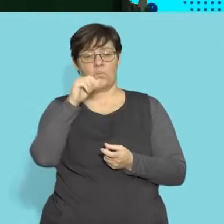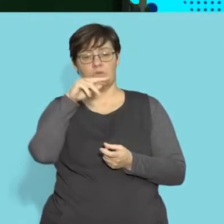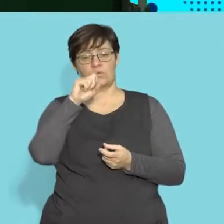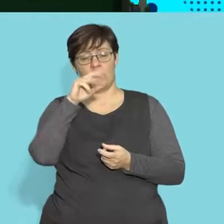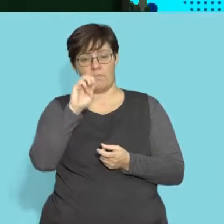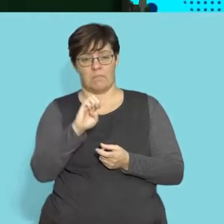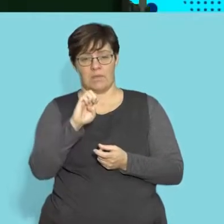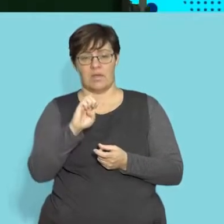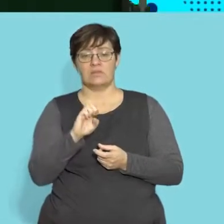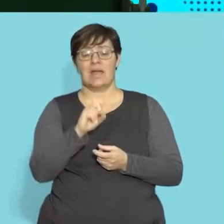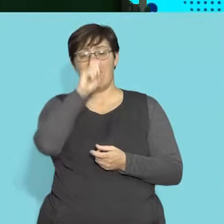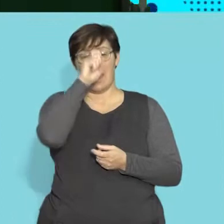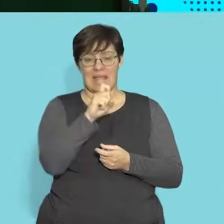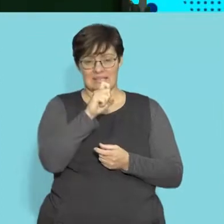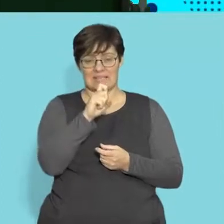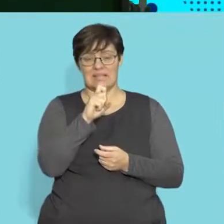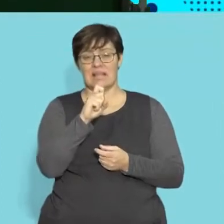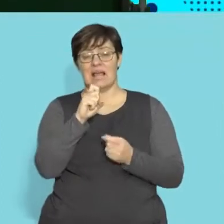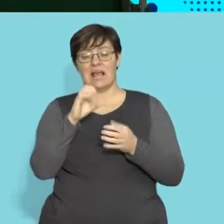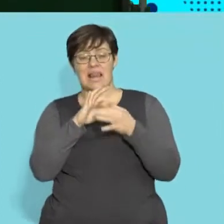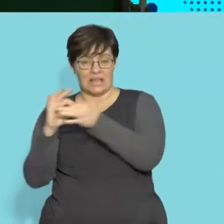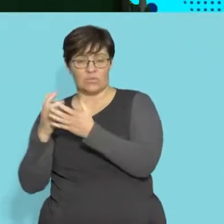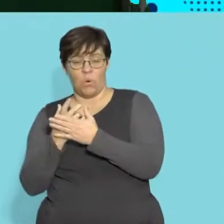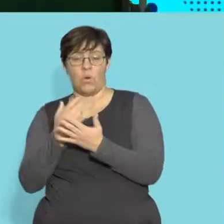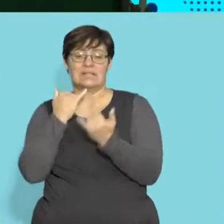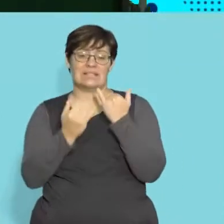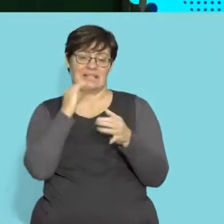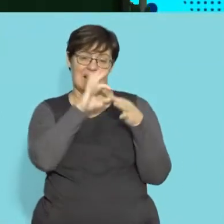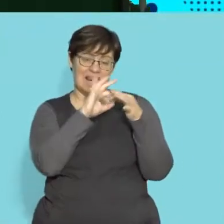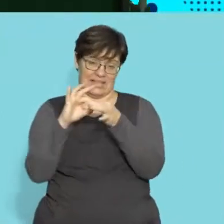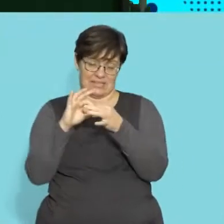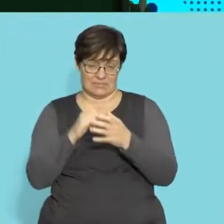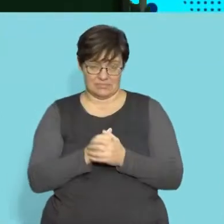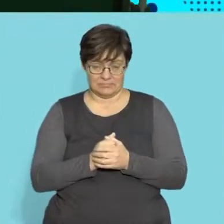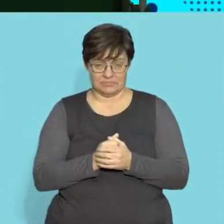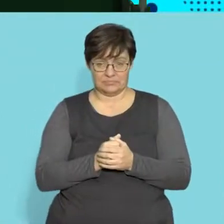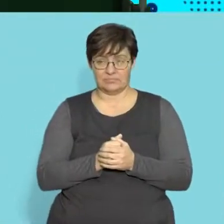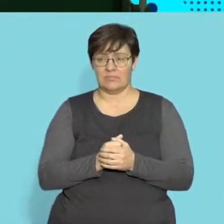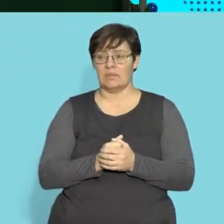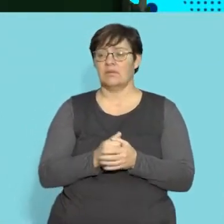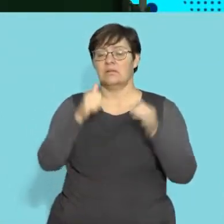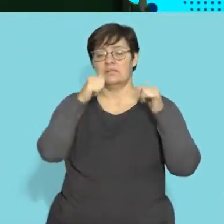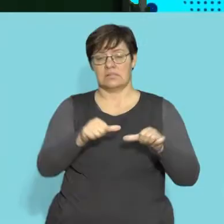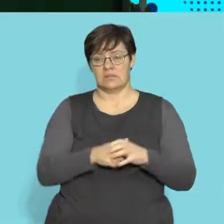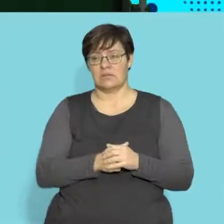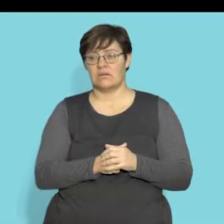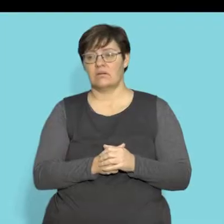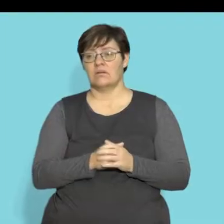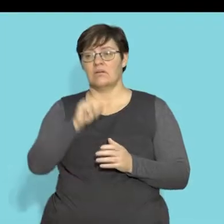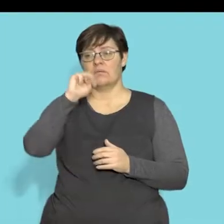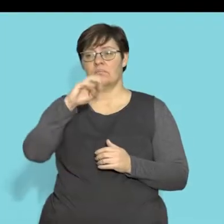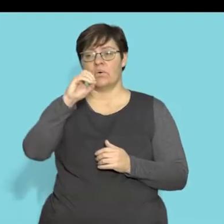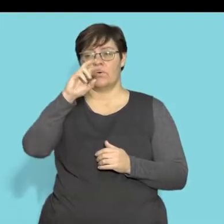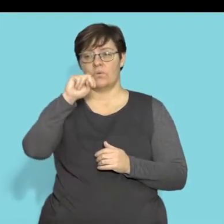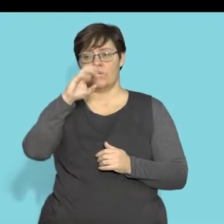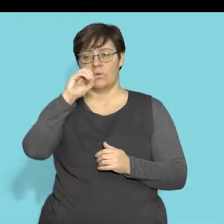the X-linked characteristics or the sex-linked characteristics. The next aspect would be the concept of